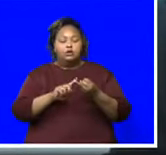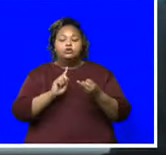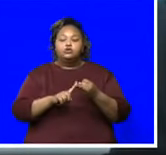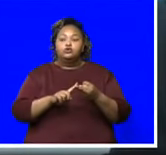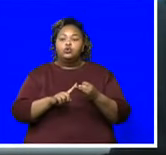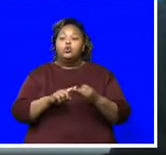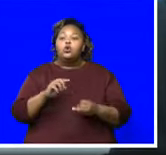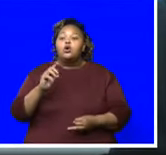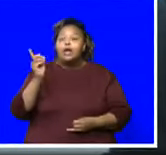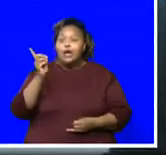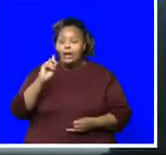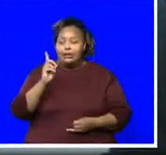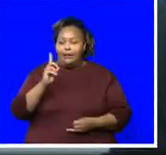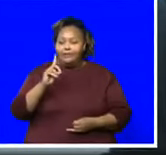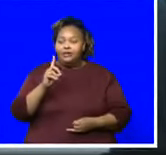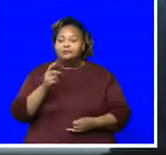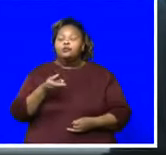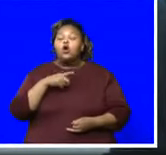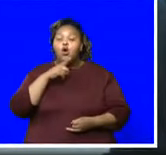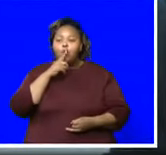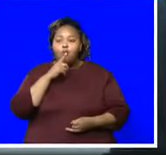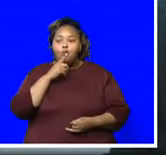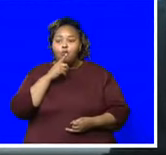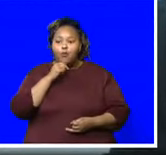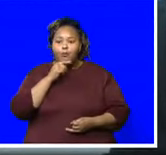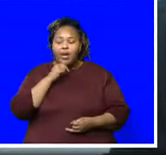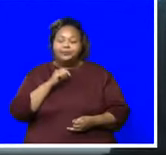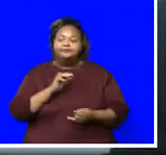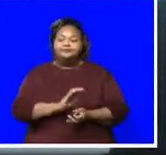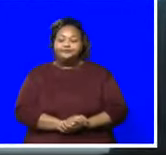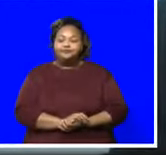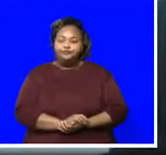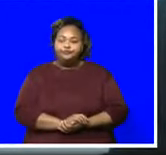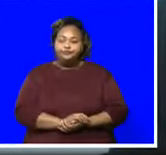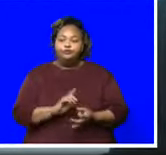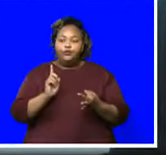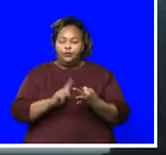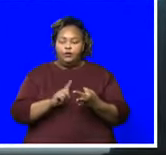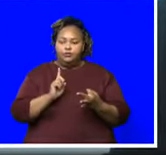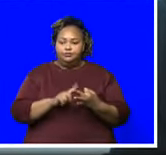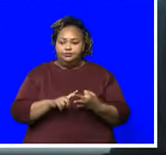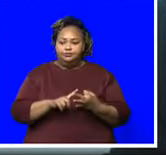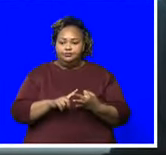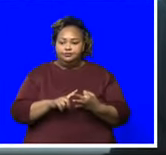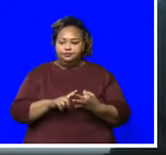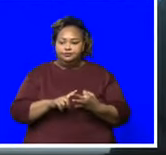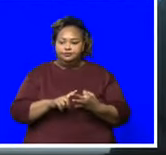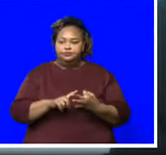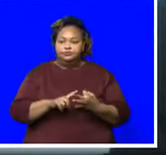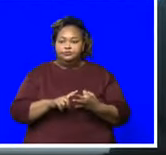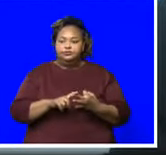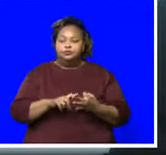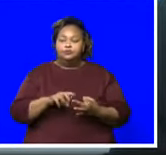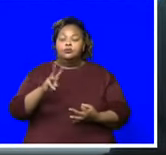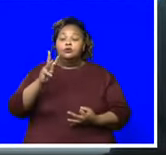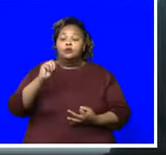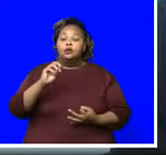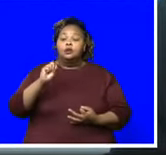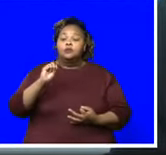who is also a male athlete. We have Menzi Wogule